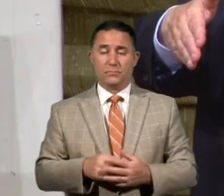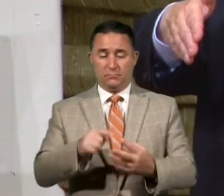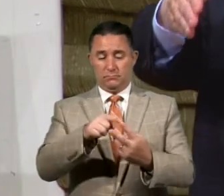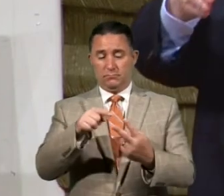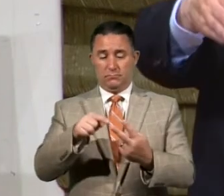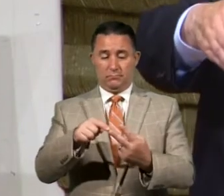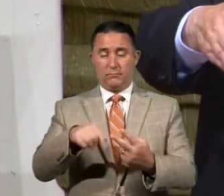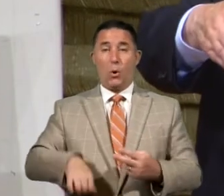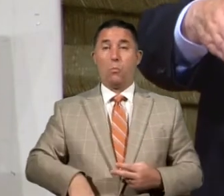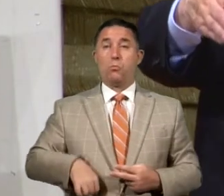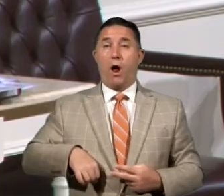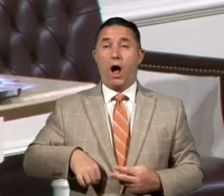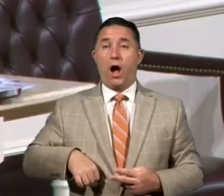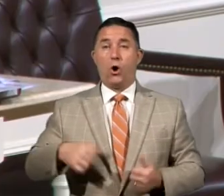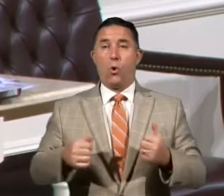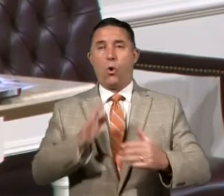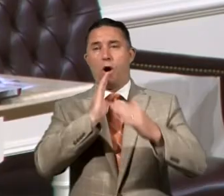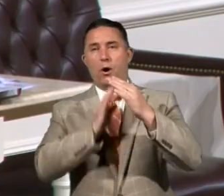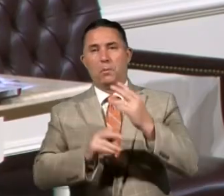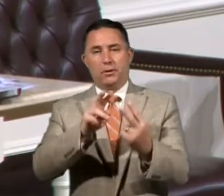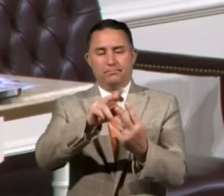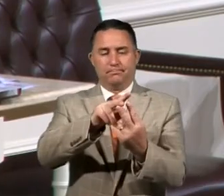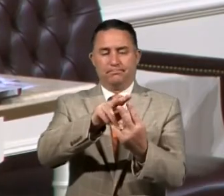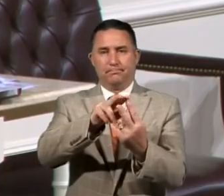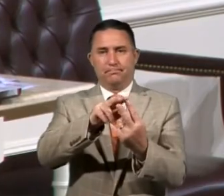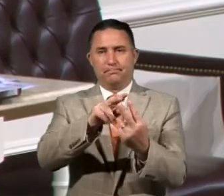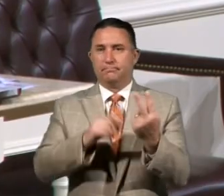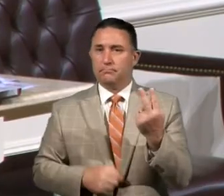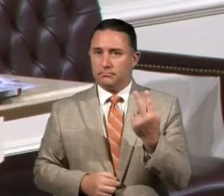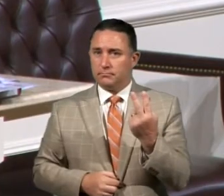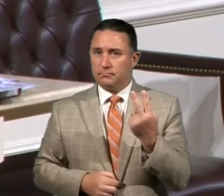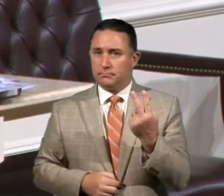you're either full of pride or full of humility, one of the two.